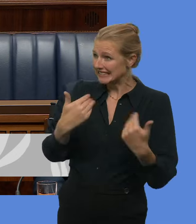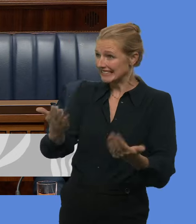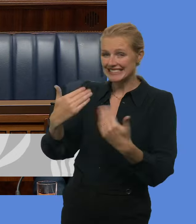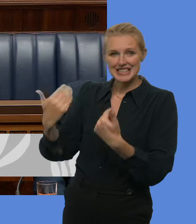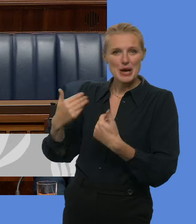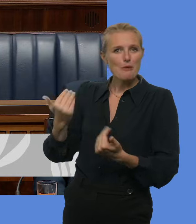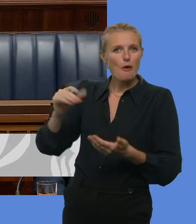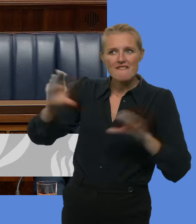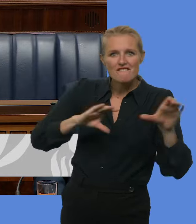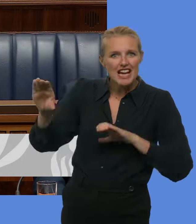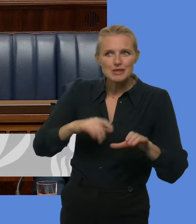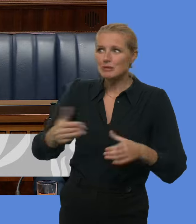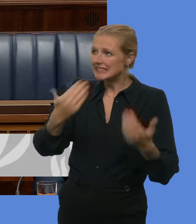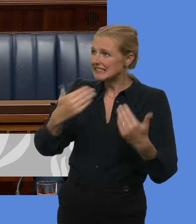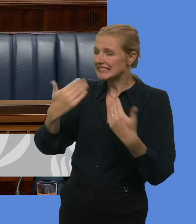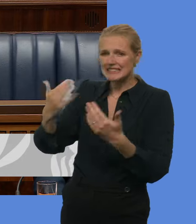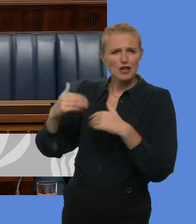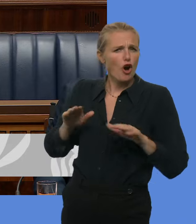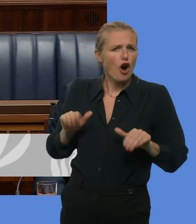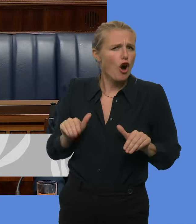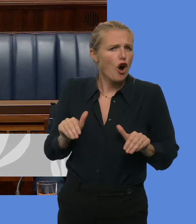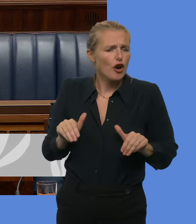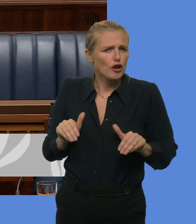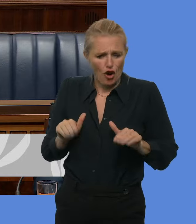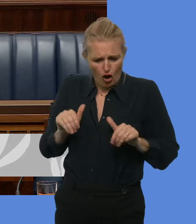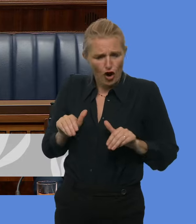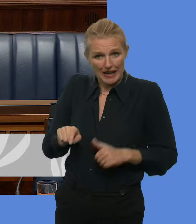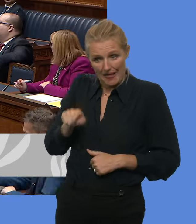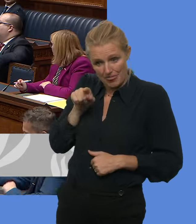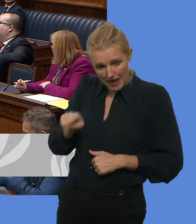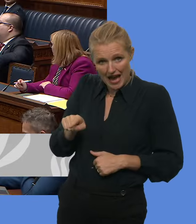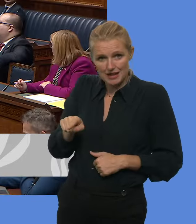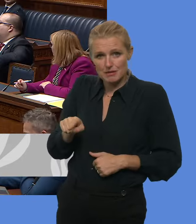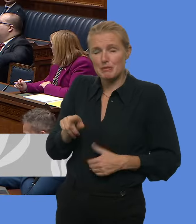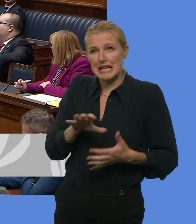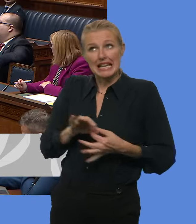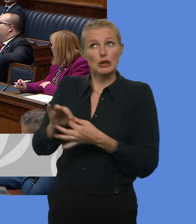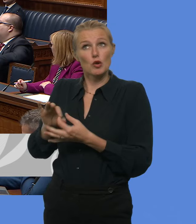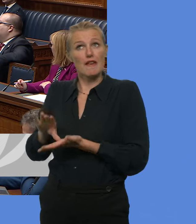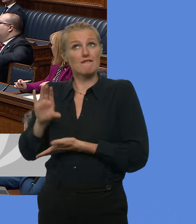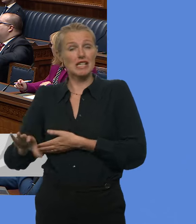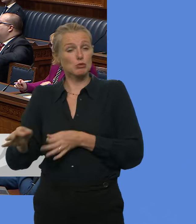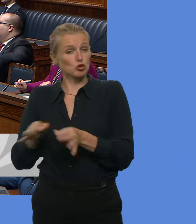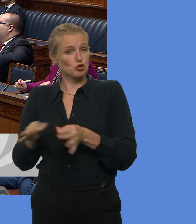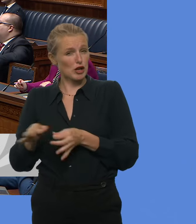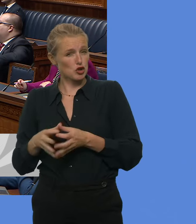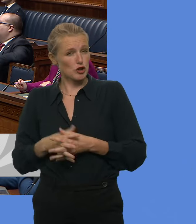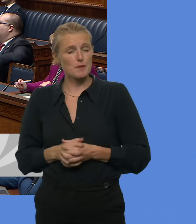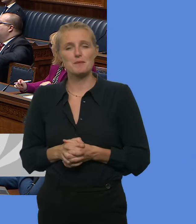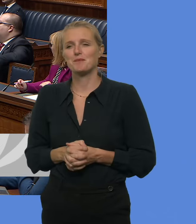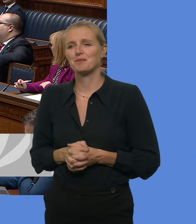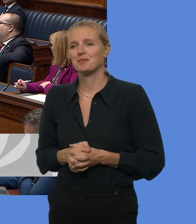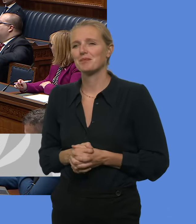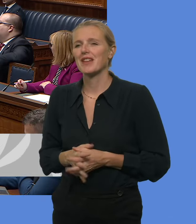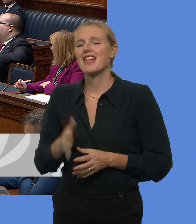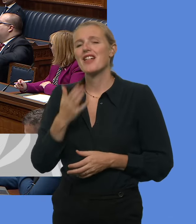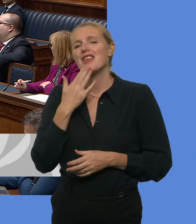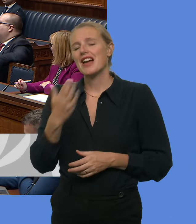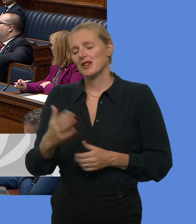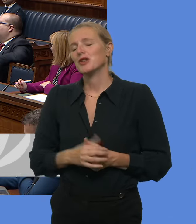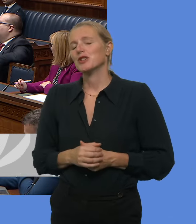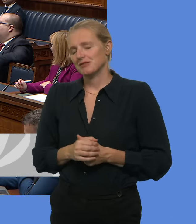more investment to Northern Ireland, and how can that be tied in to the investment strategy? Minister. Thank you, Mr. Speaker. I